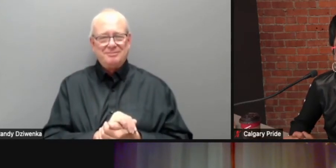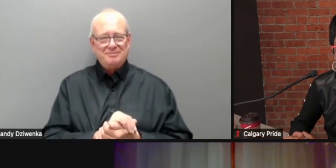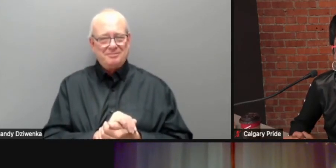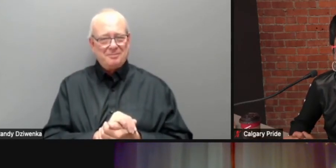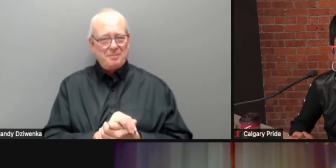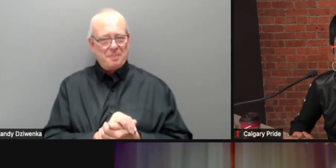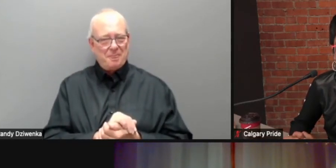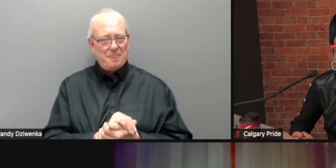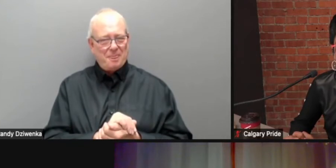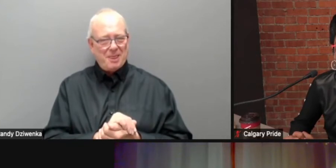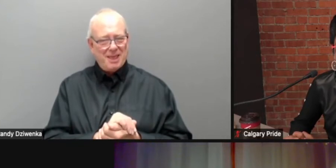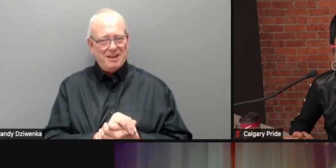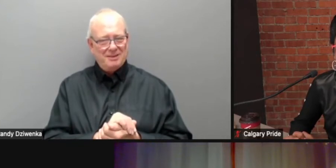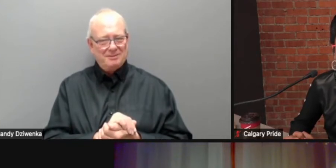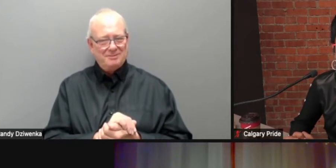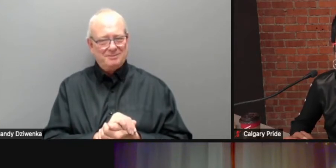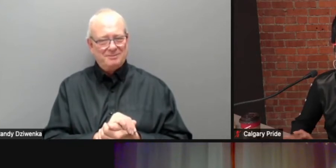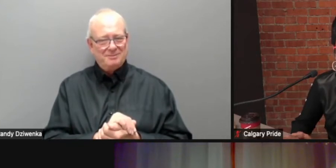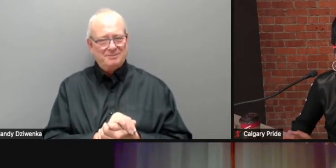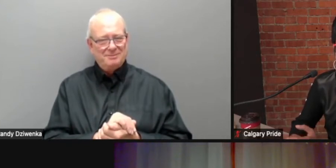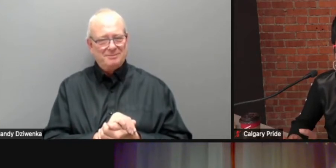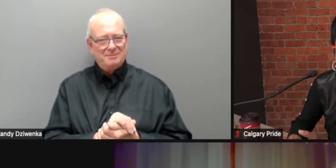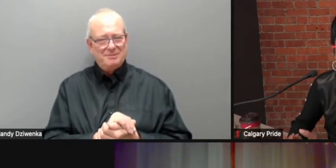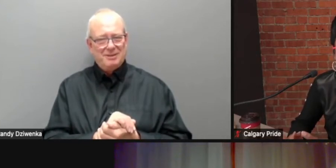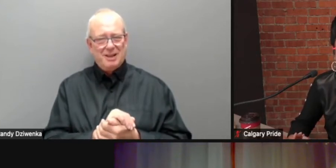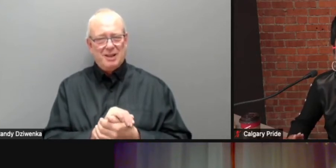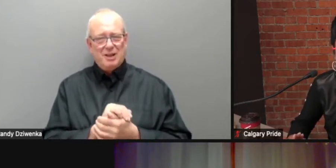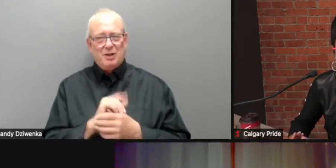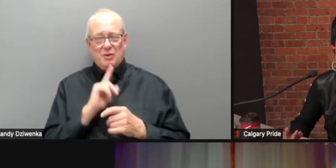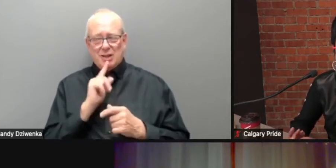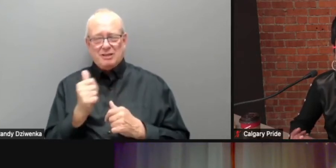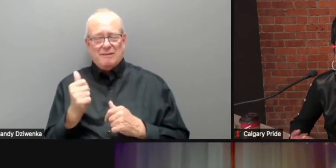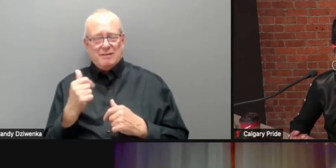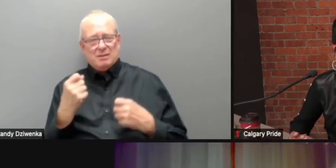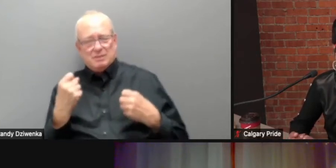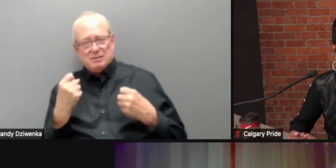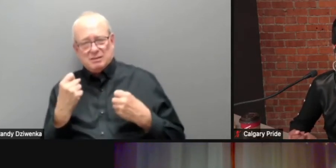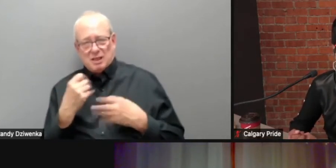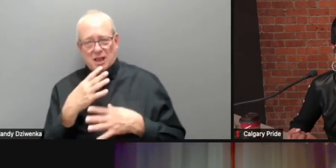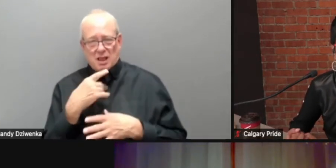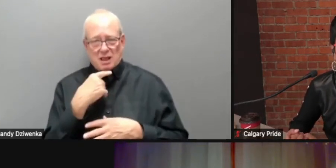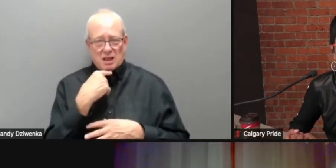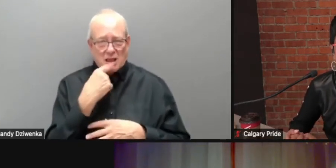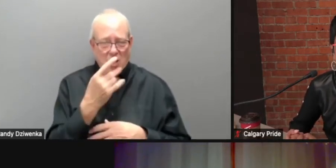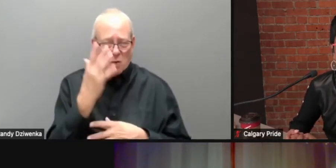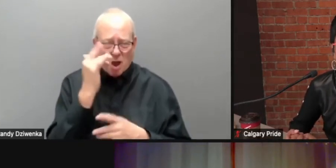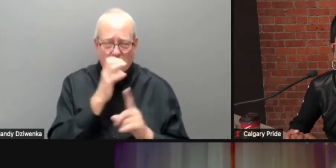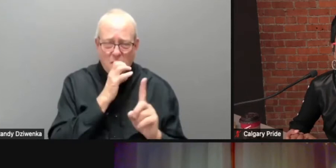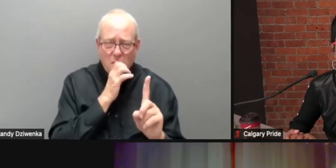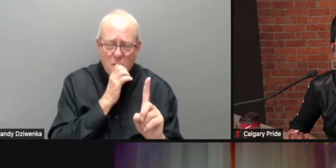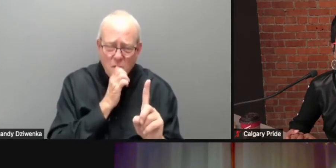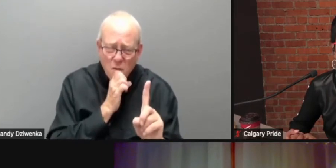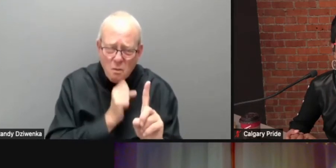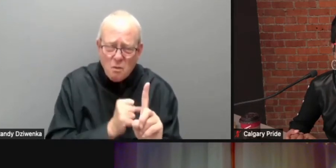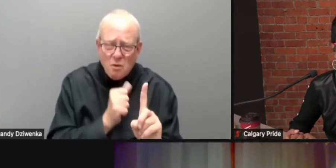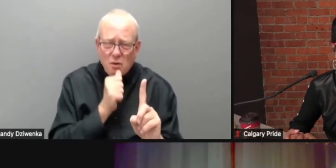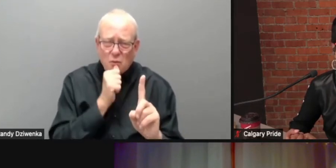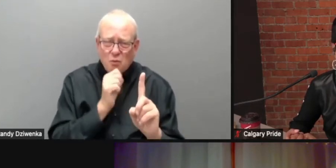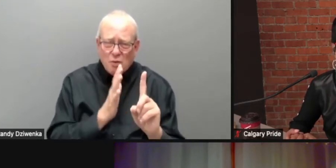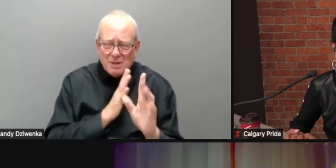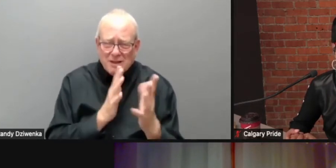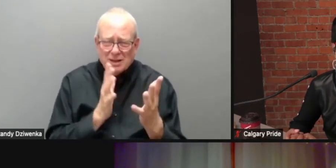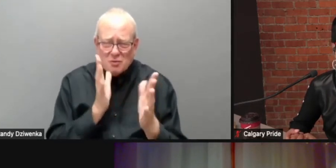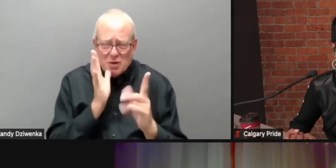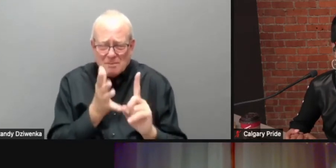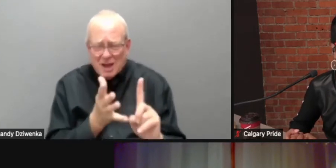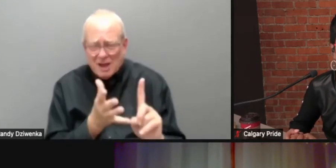fear in sharing your coming out with an elder in the family. What tools would you give to other parents to